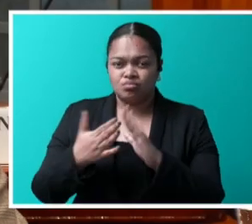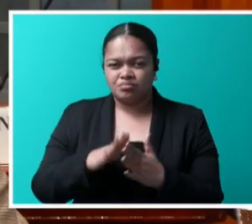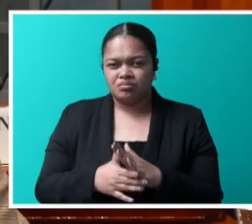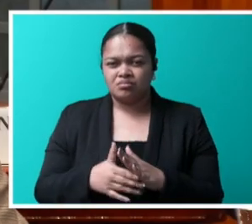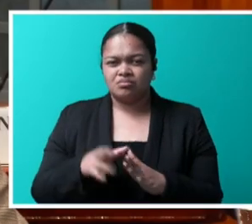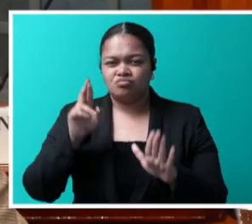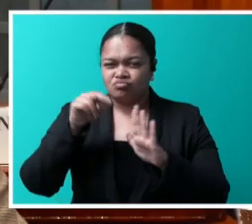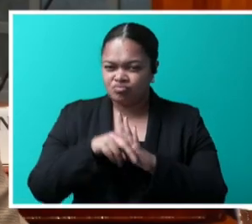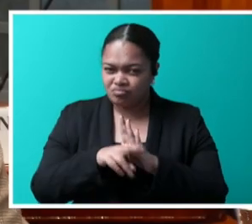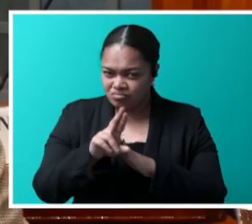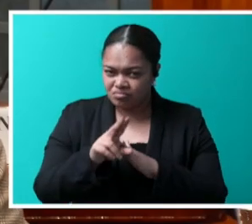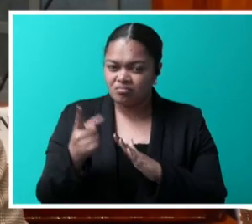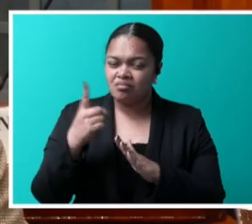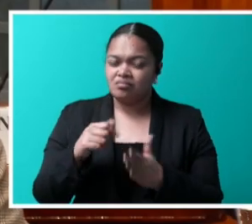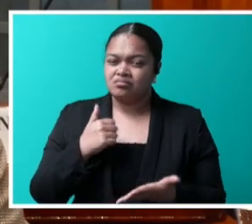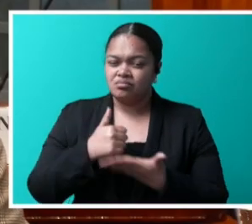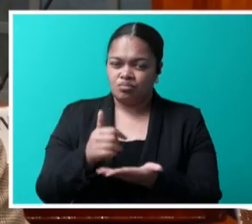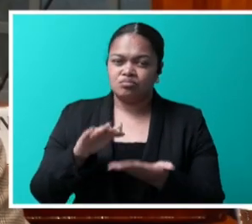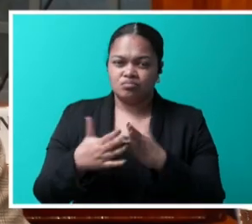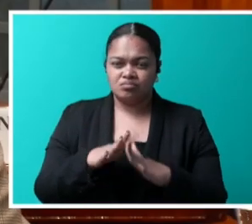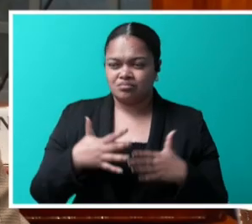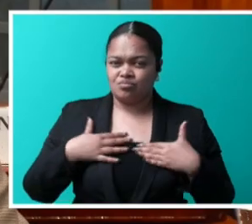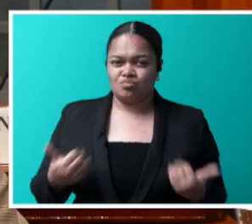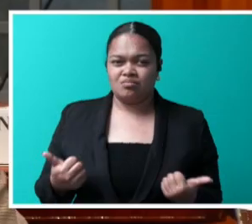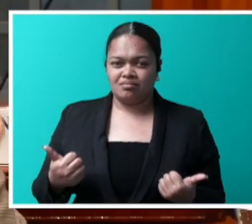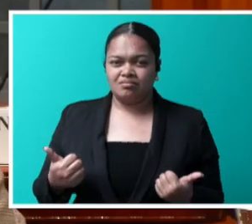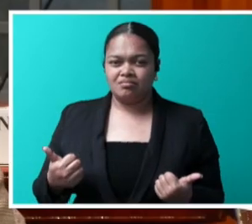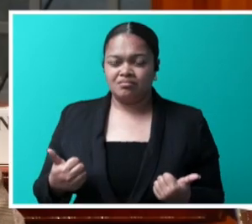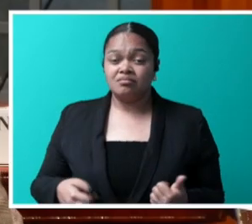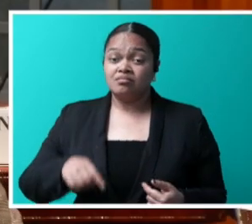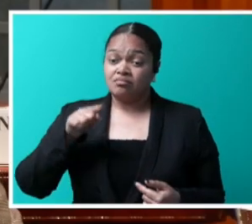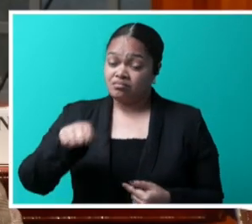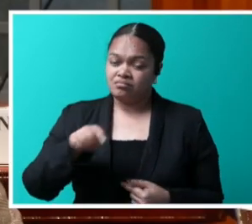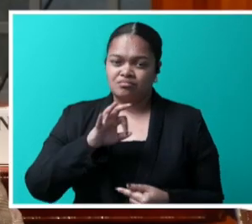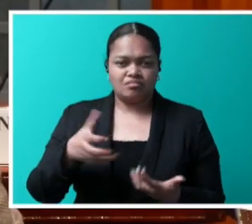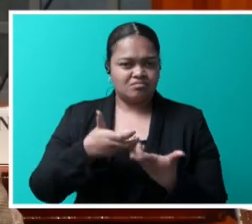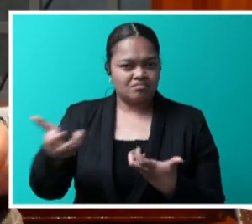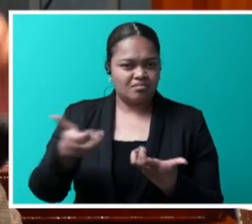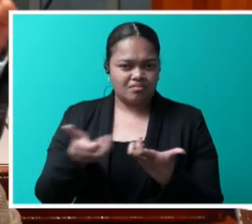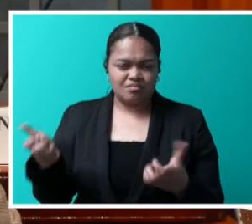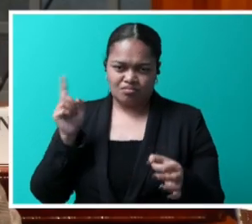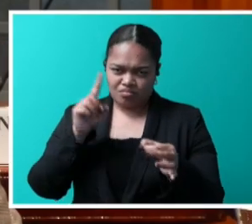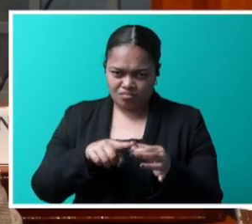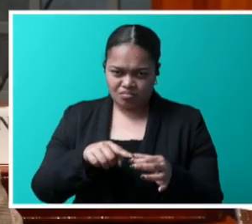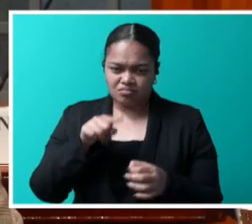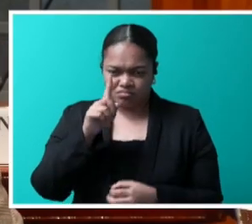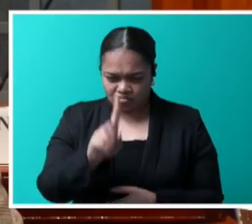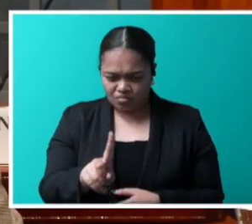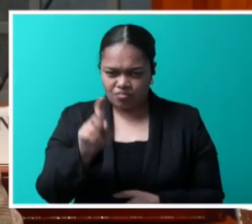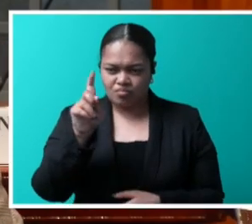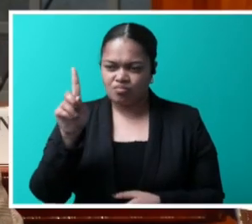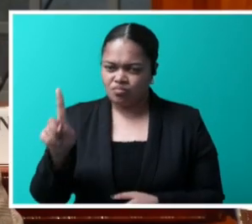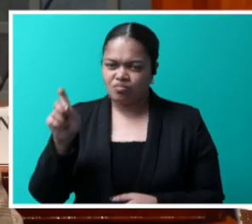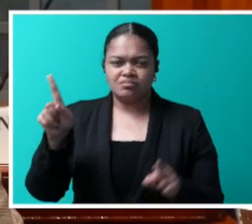resilience, and supporting community well-being. These are not separate goals, Mr. Speaker. They are one and the